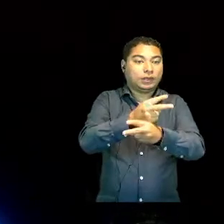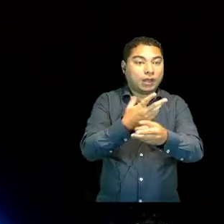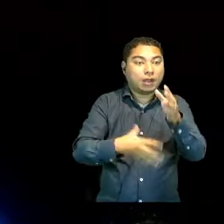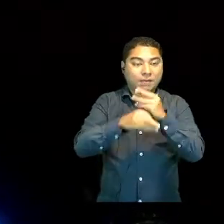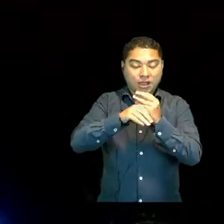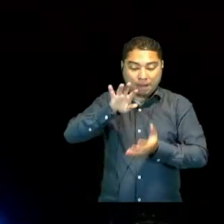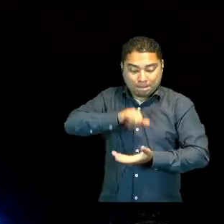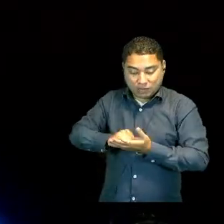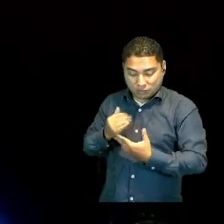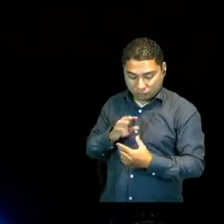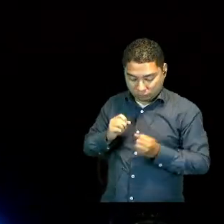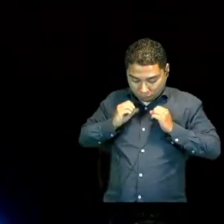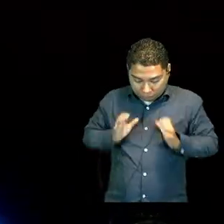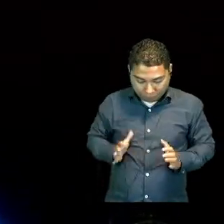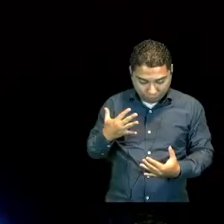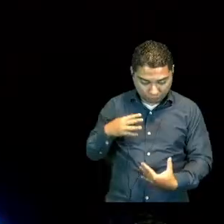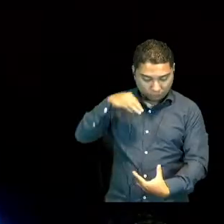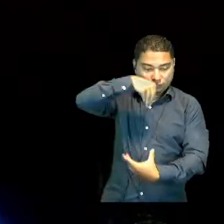the earth.